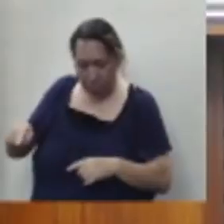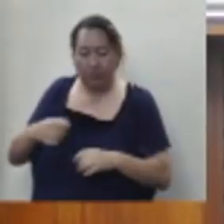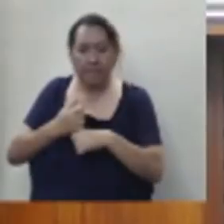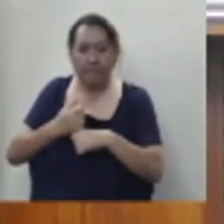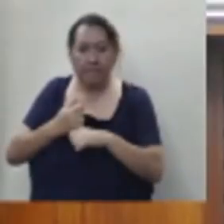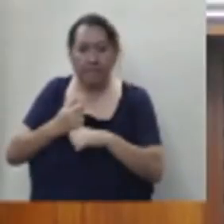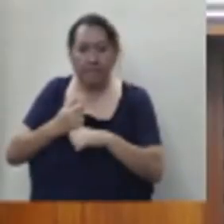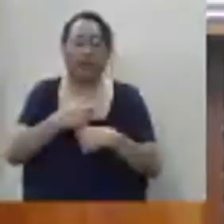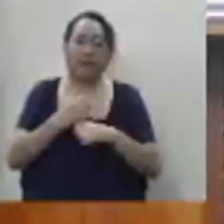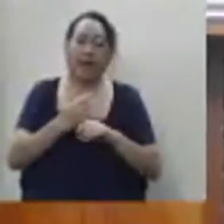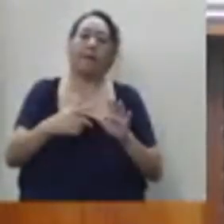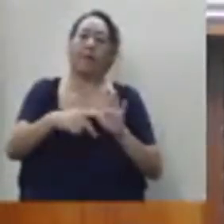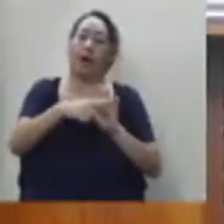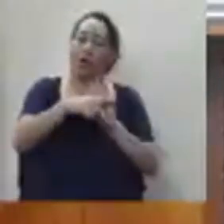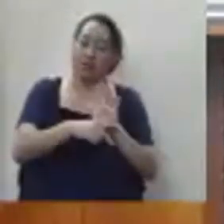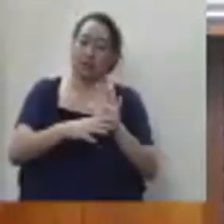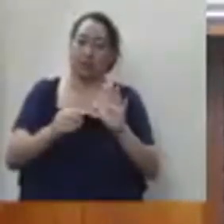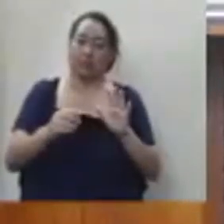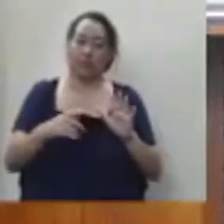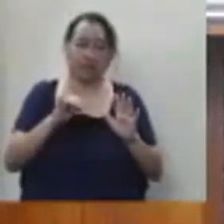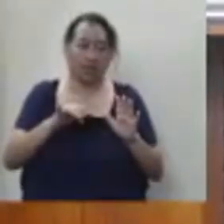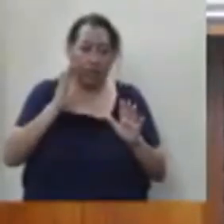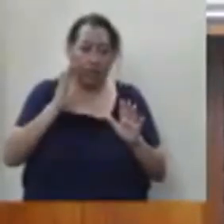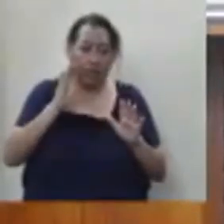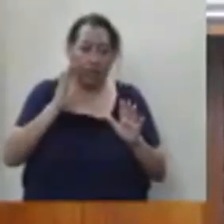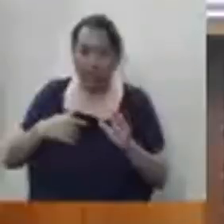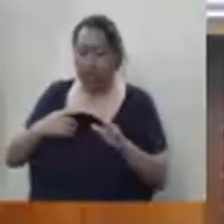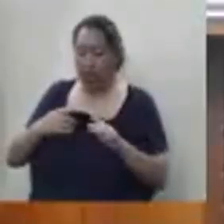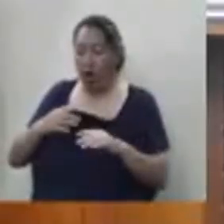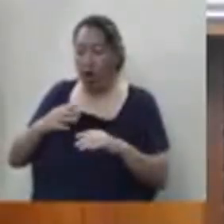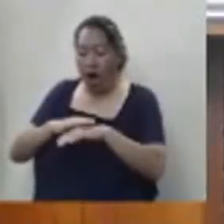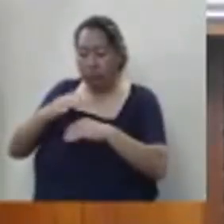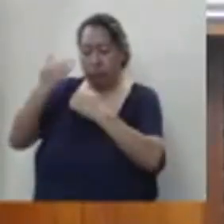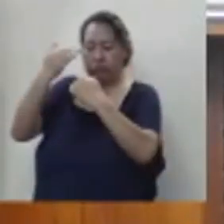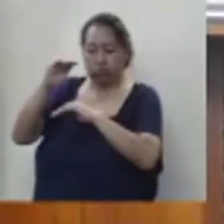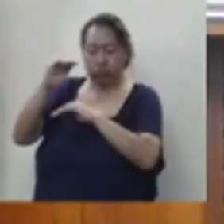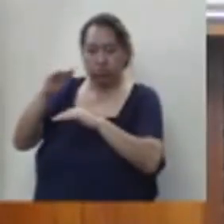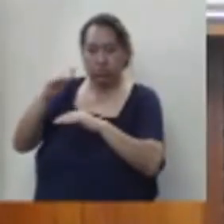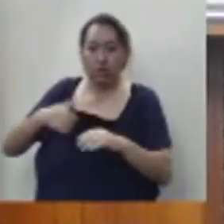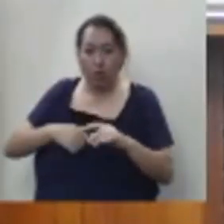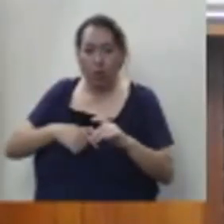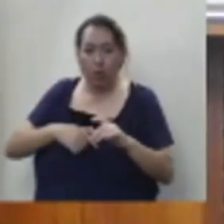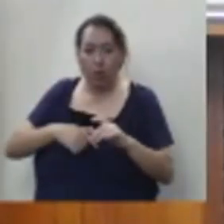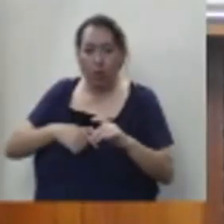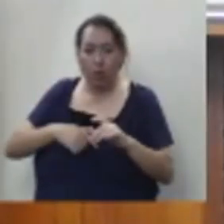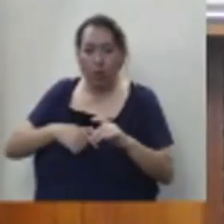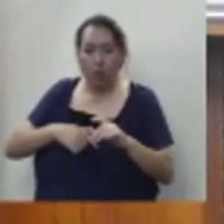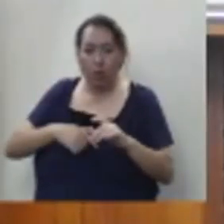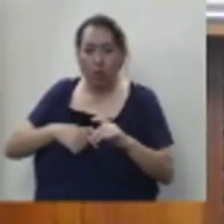safely and incrementally lifting restrictions so we can go about returning to some sense of